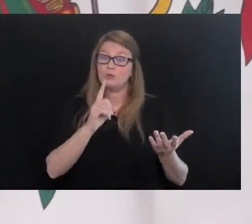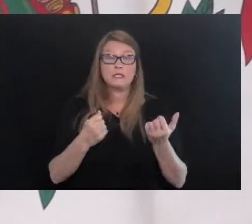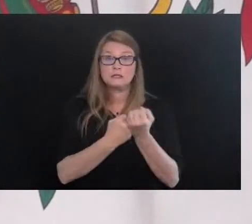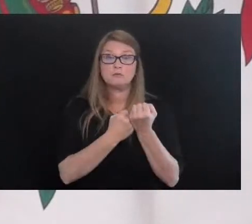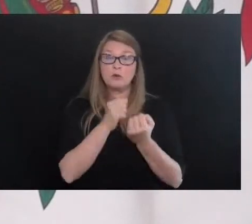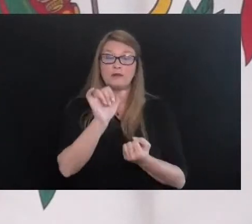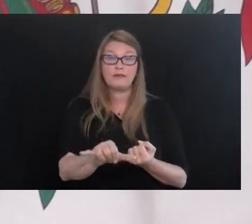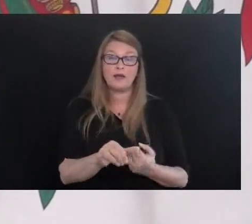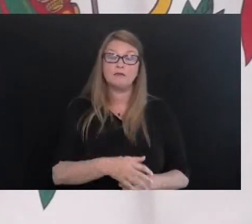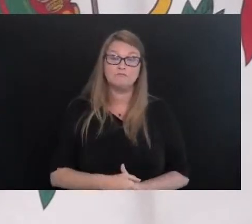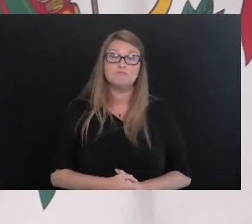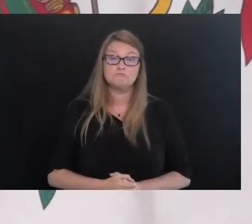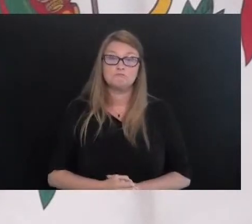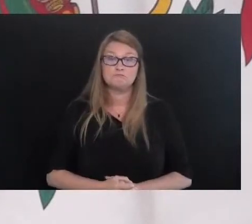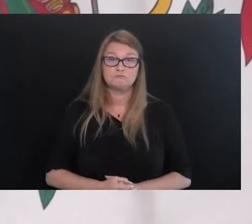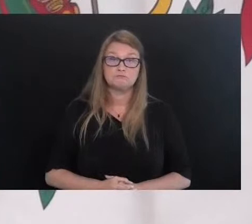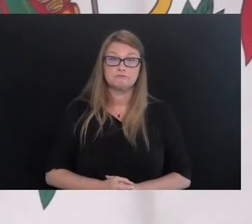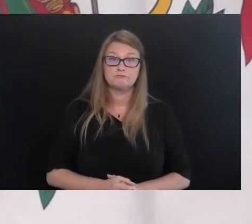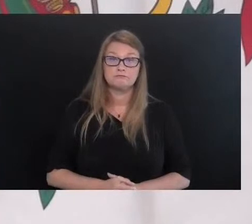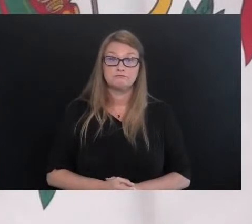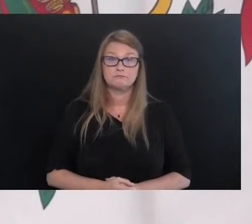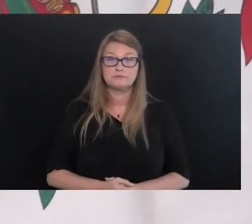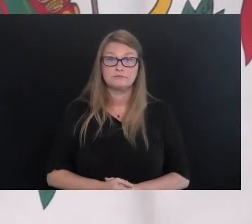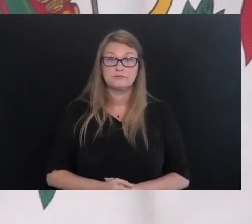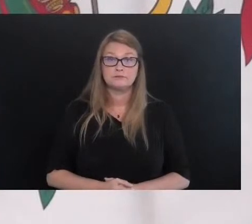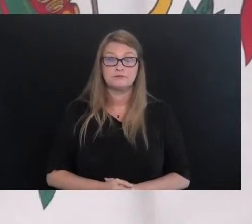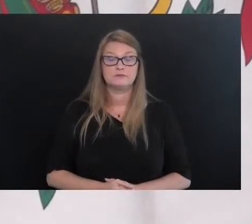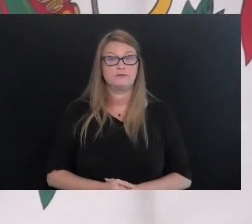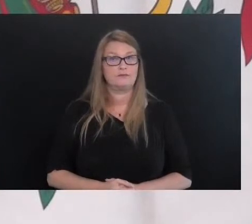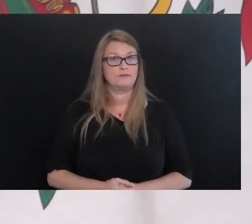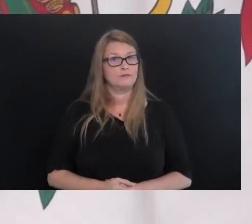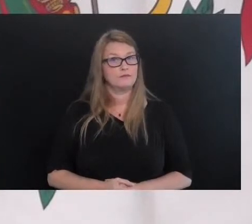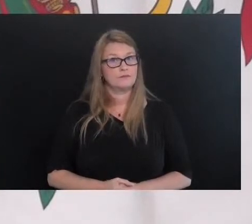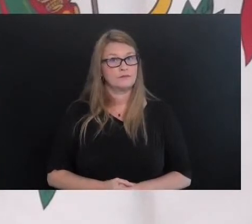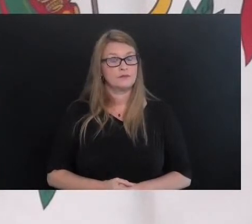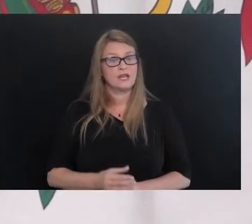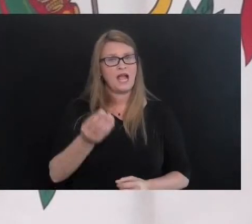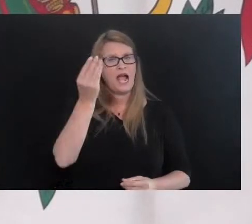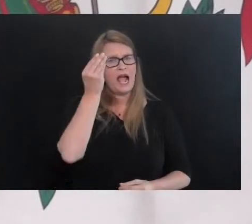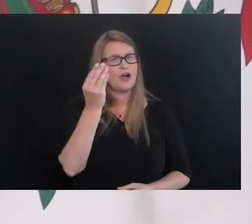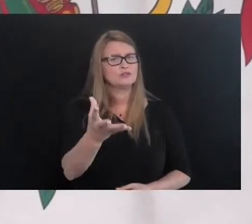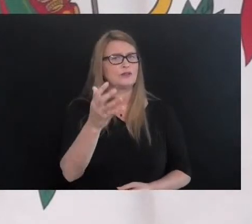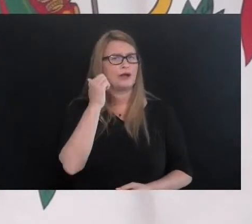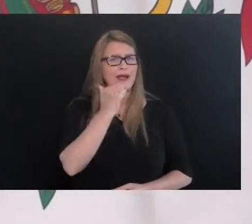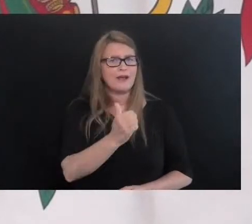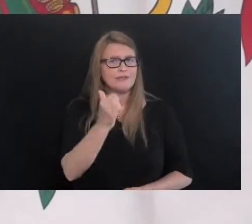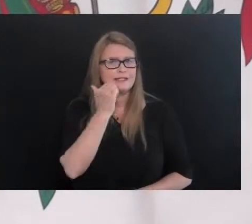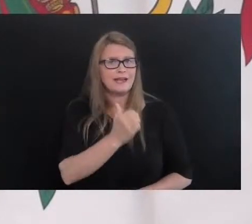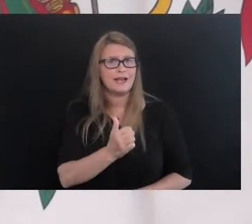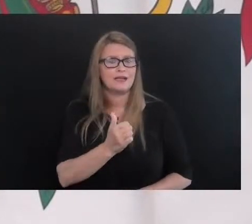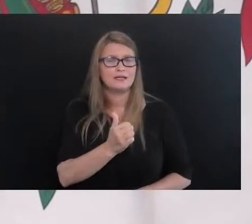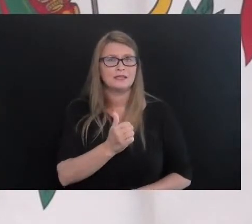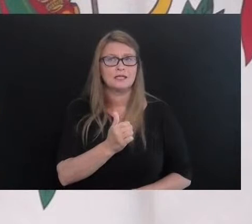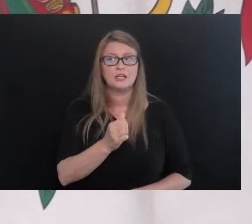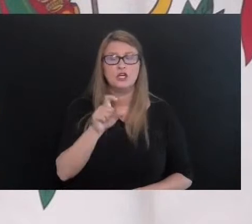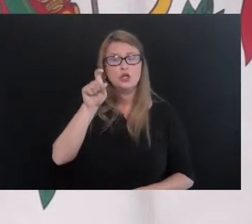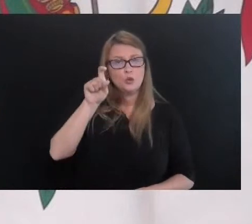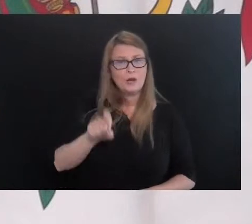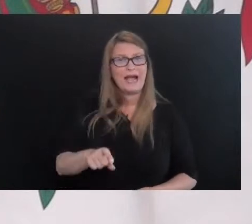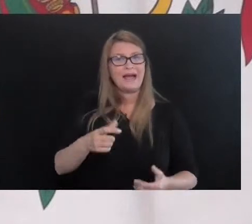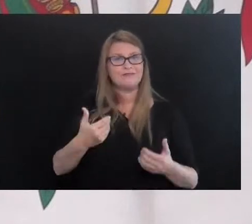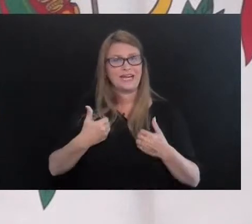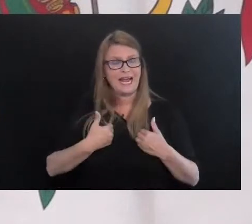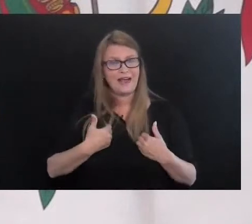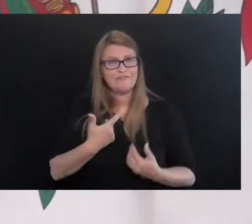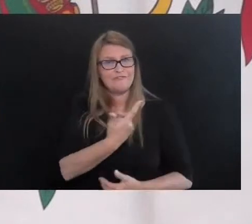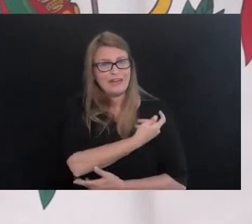home. But I also tell you every day that absolutely not getting vaccinated, to